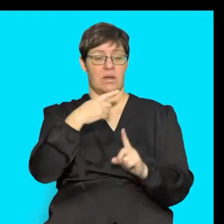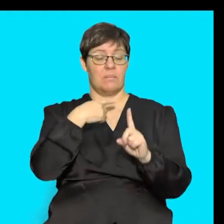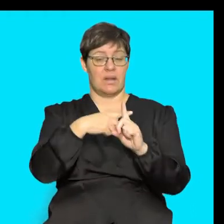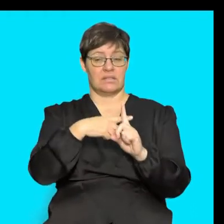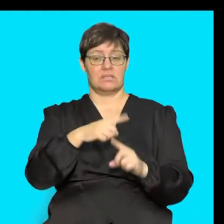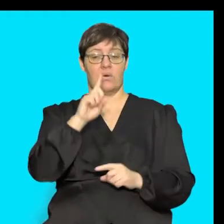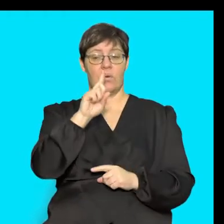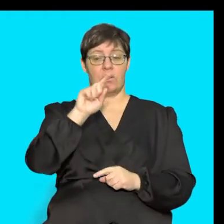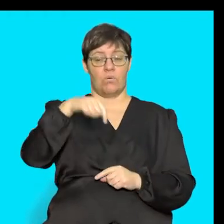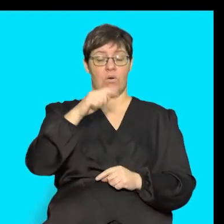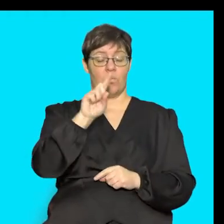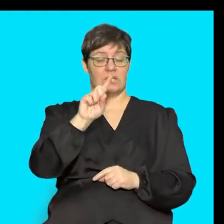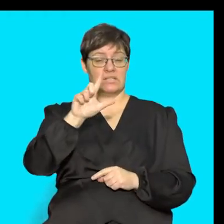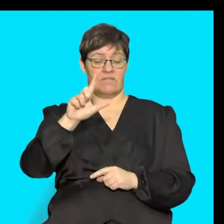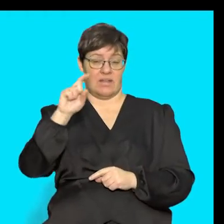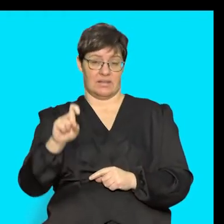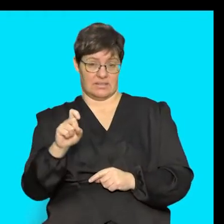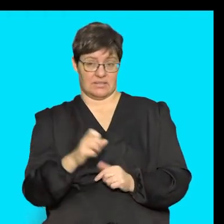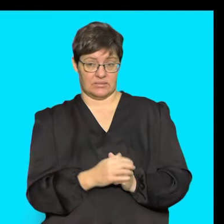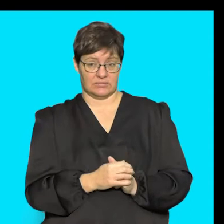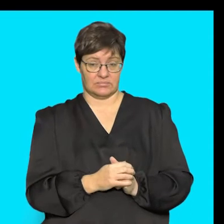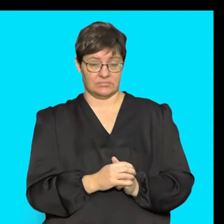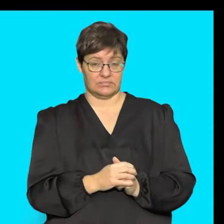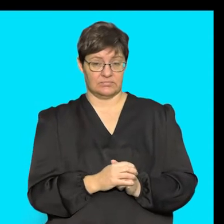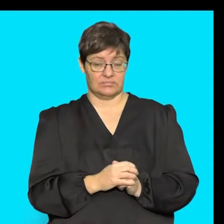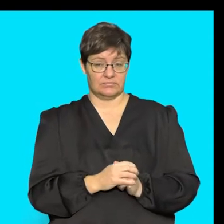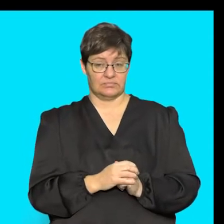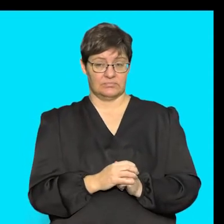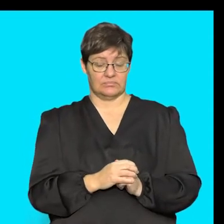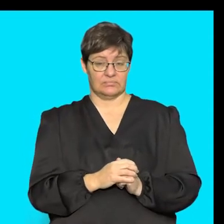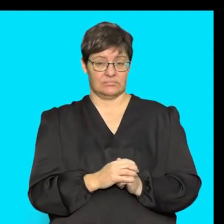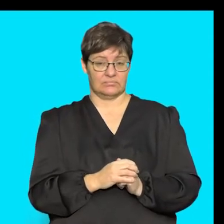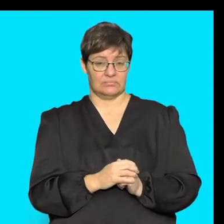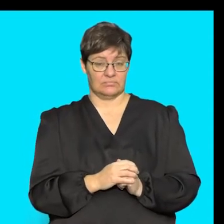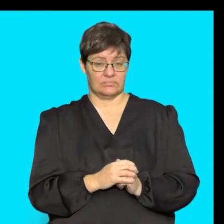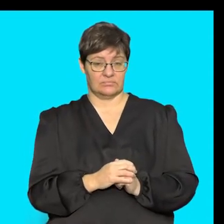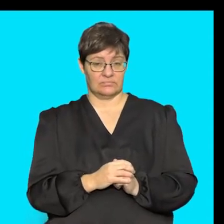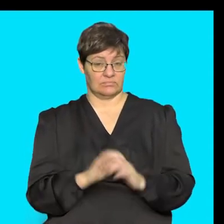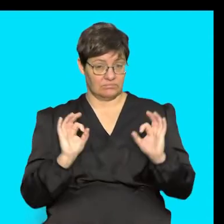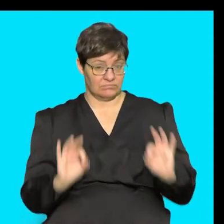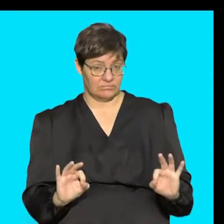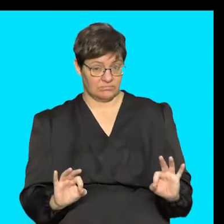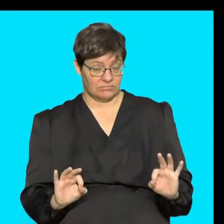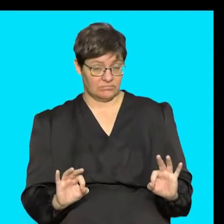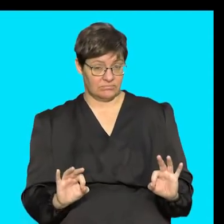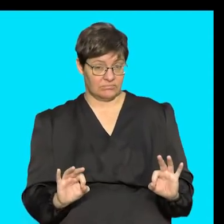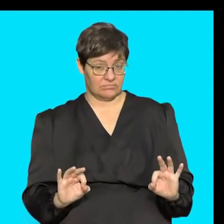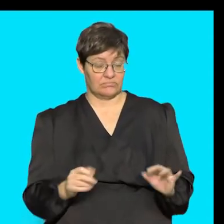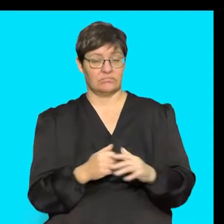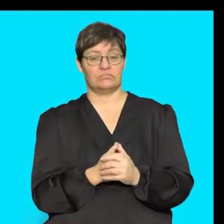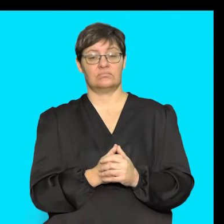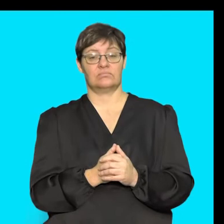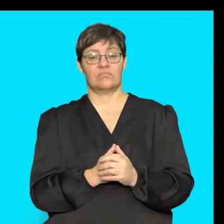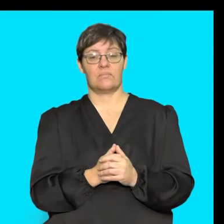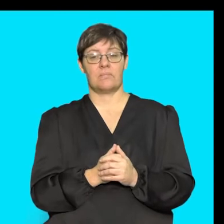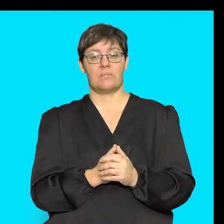line, our y-intercept, and our gradient, which was given to us. Are we together?